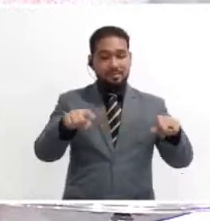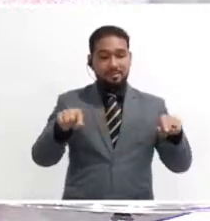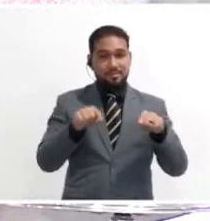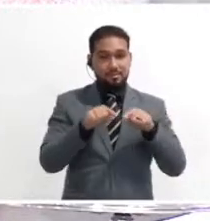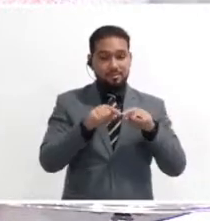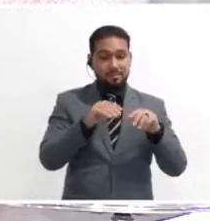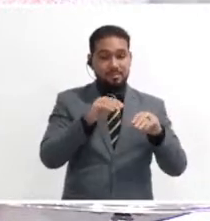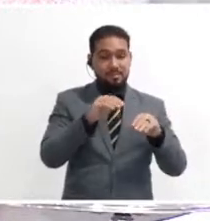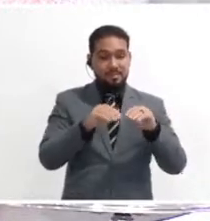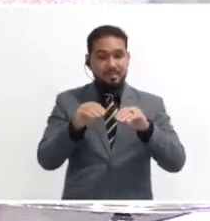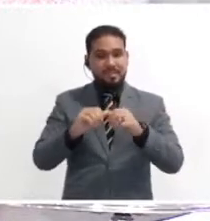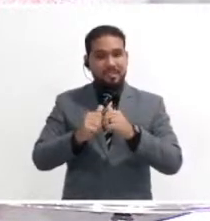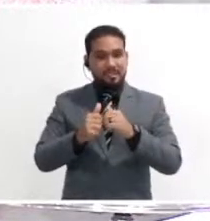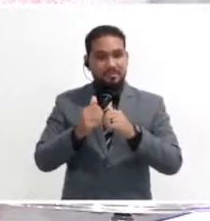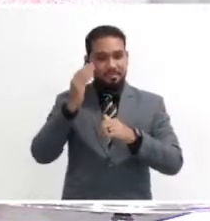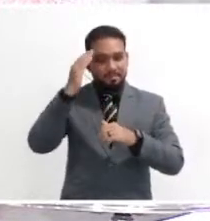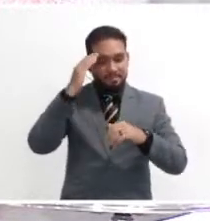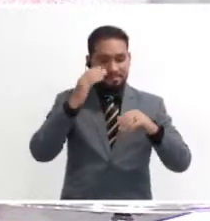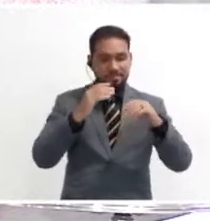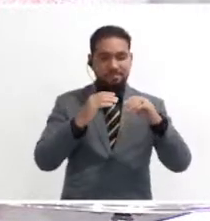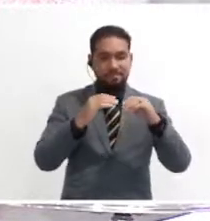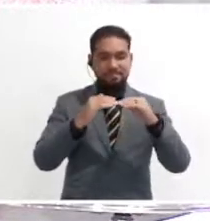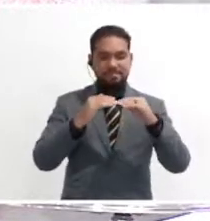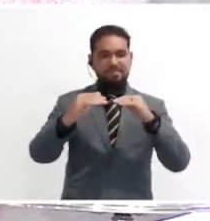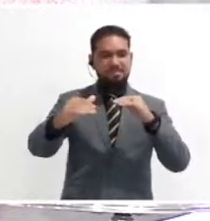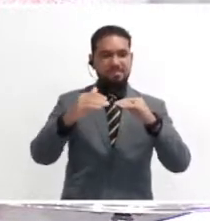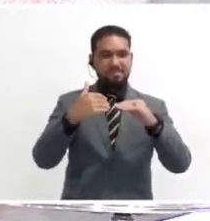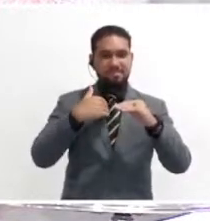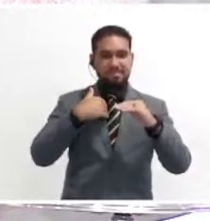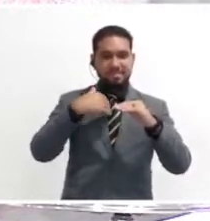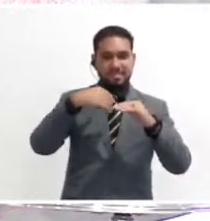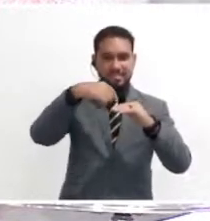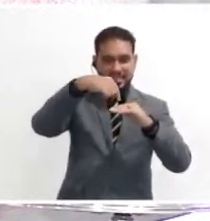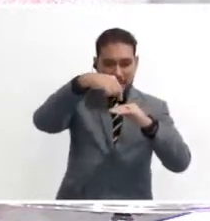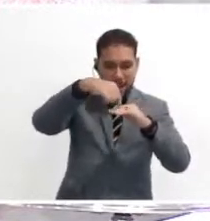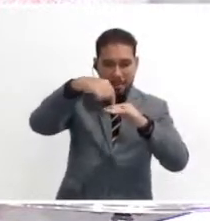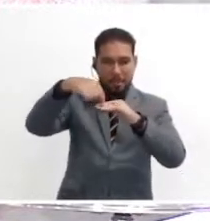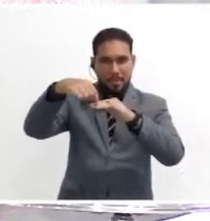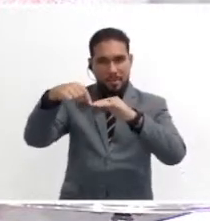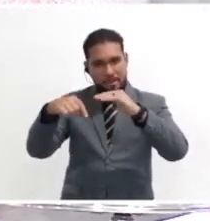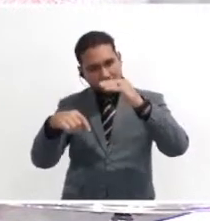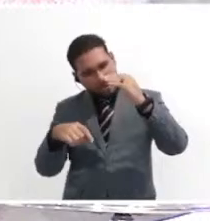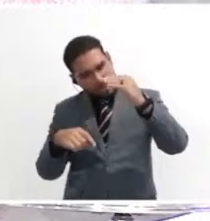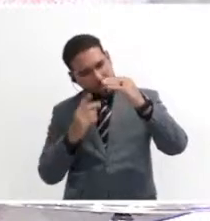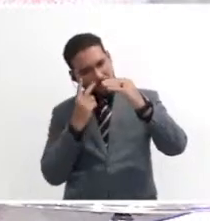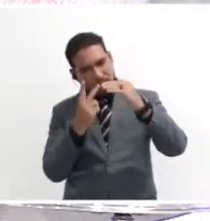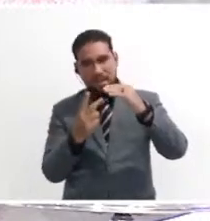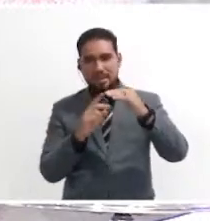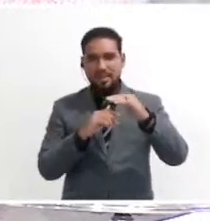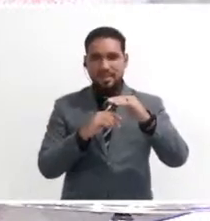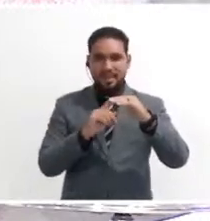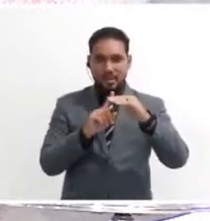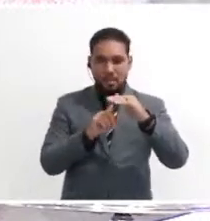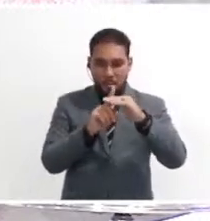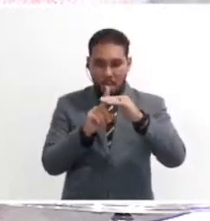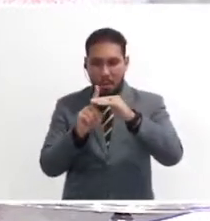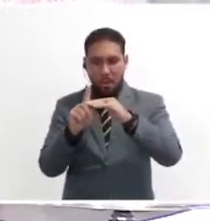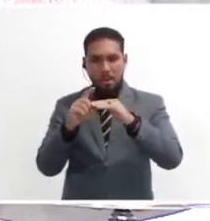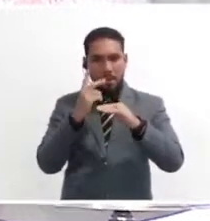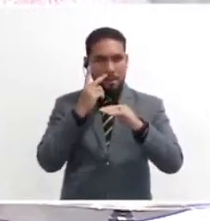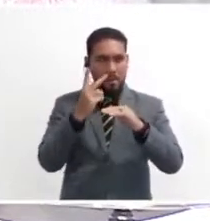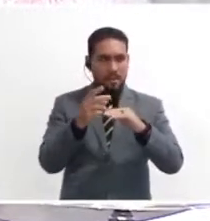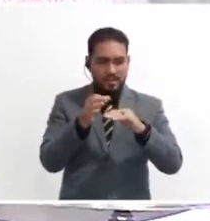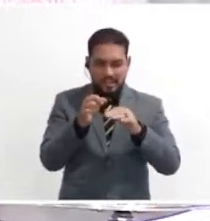were, in the printed circuit board where the packages were going to be mounted, had holes in them, and the packages